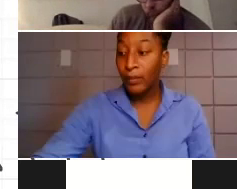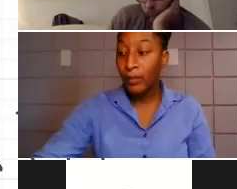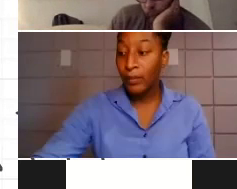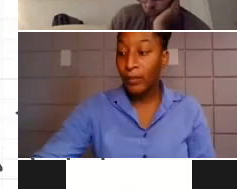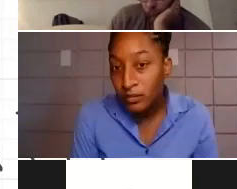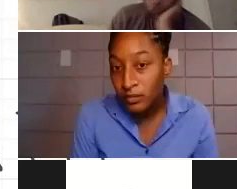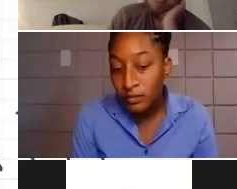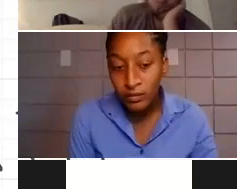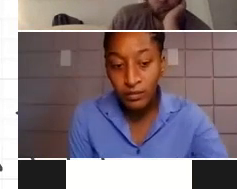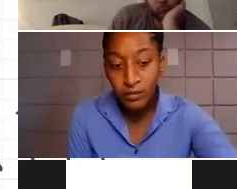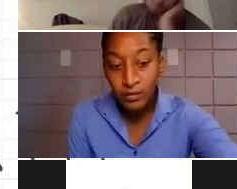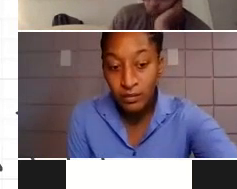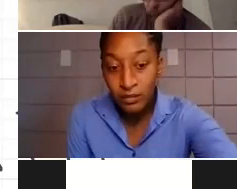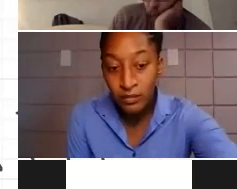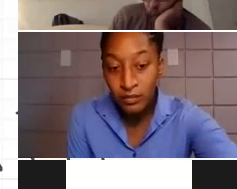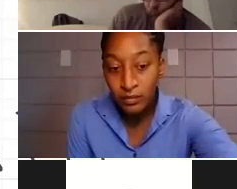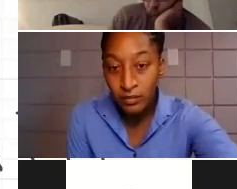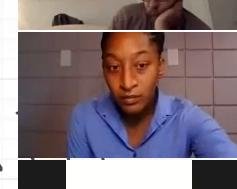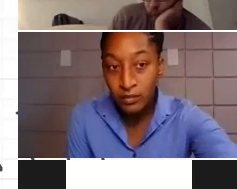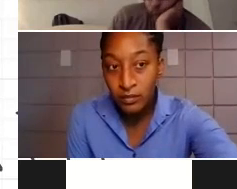Plus V initial T.